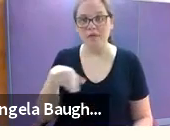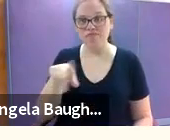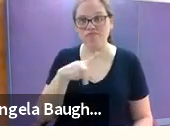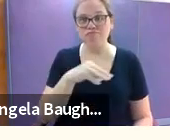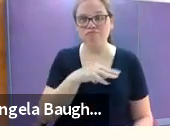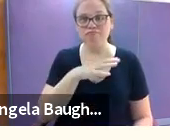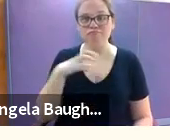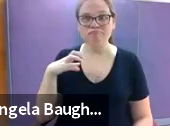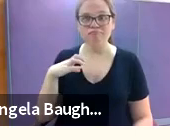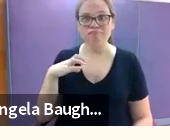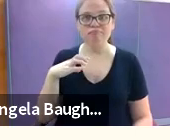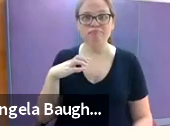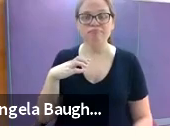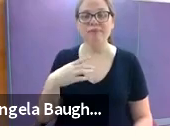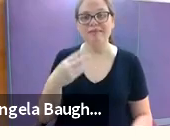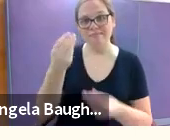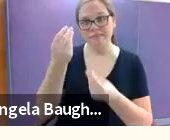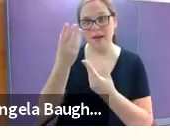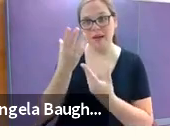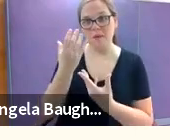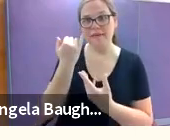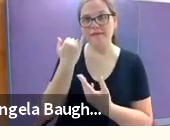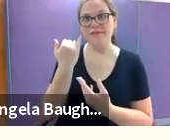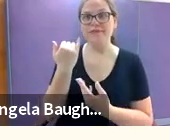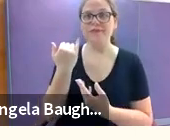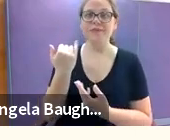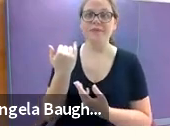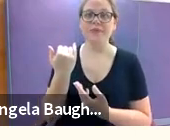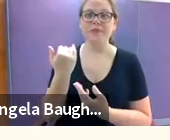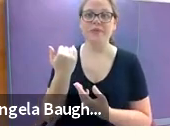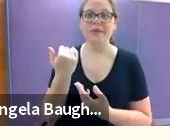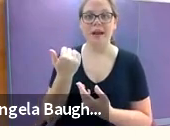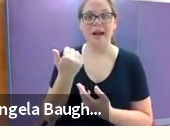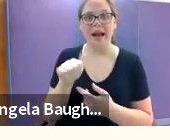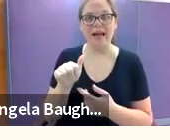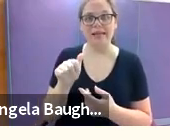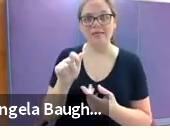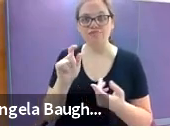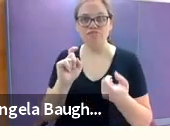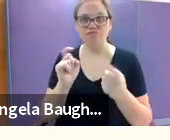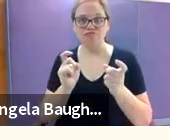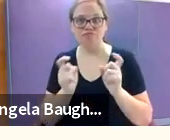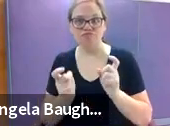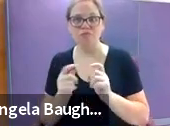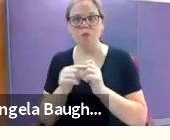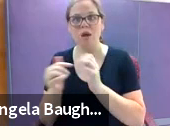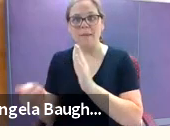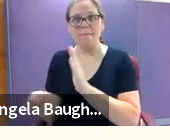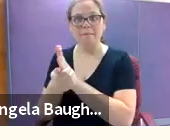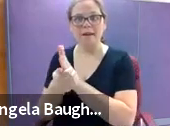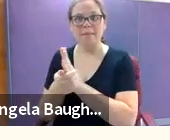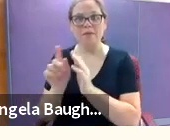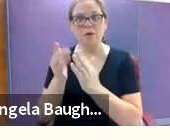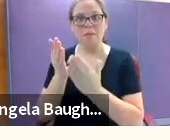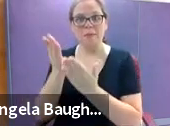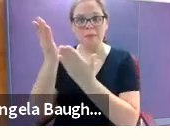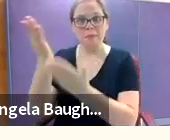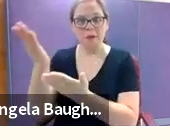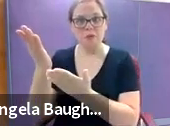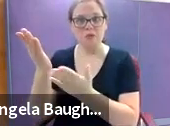to let me know if they have any adjustments or amendments to the proposed meeting member